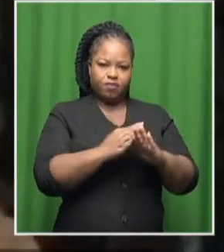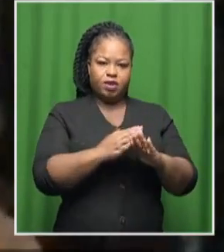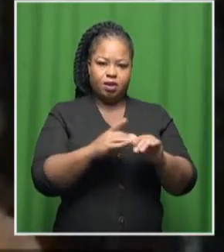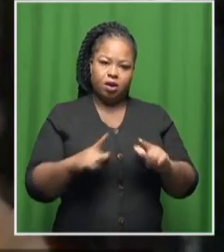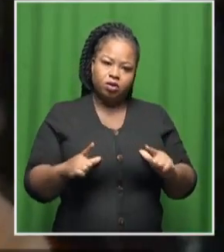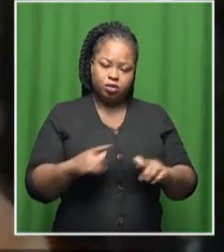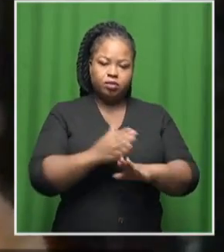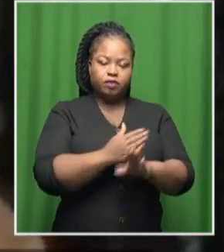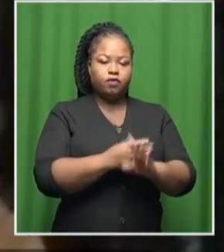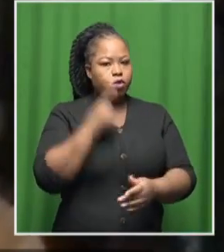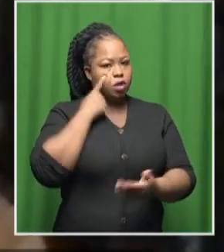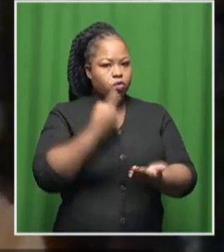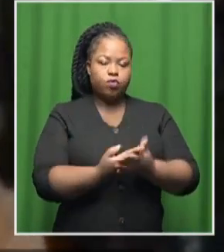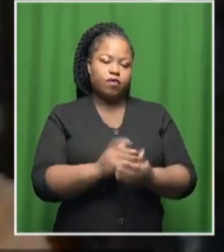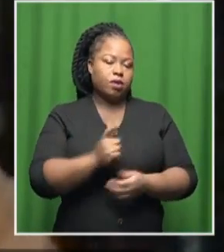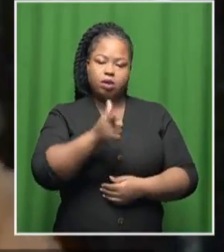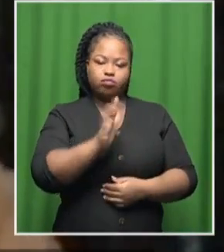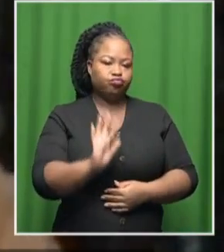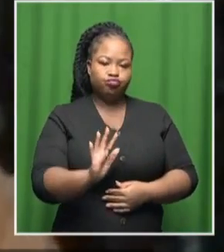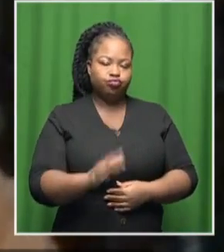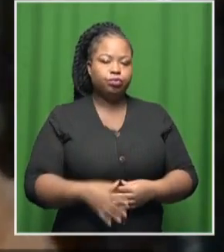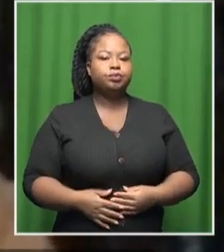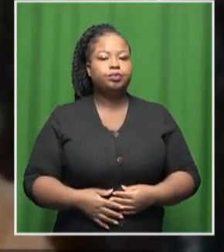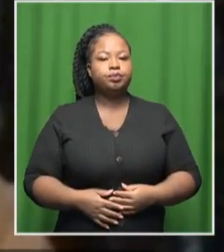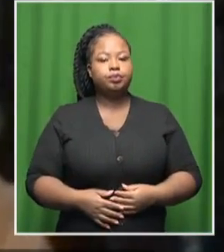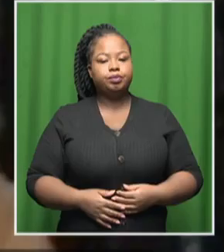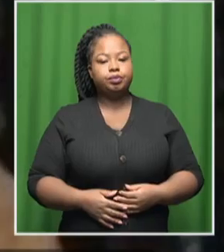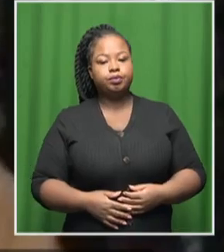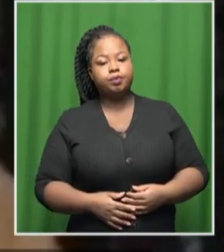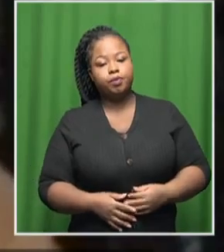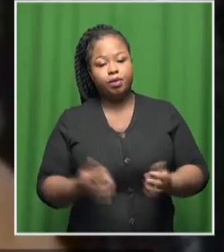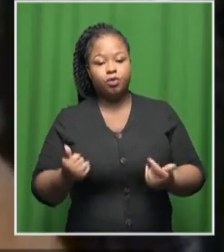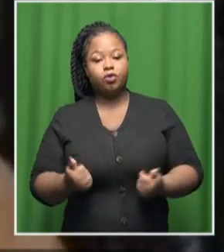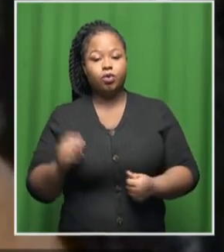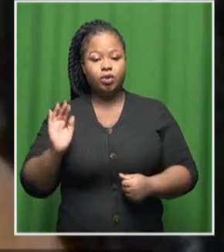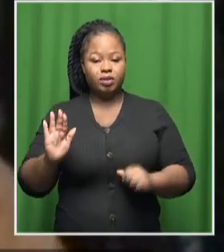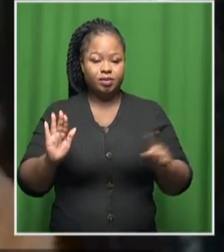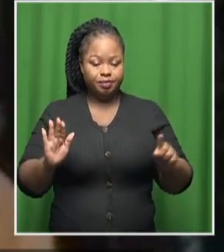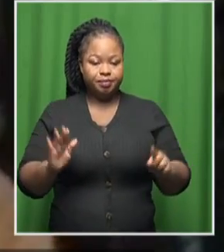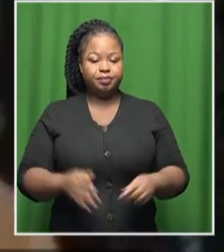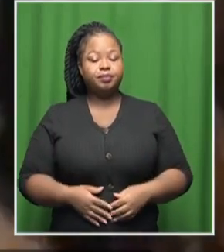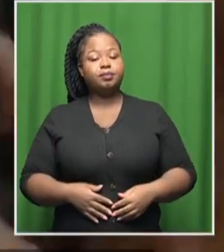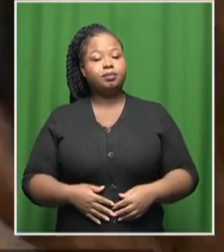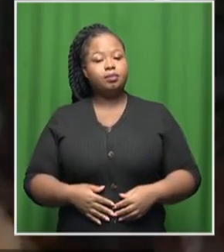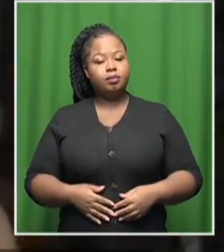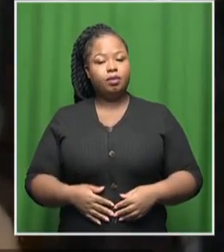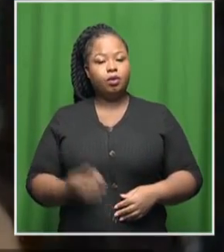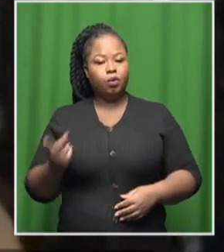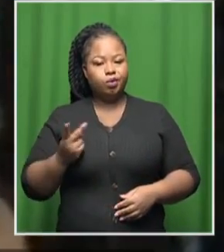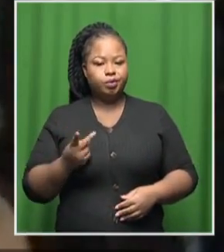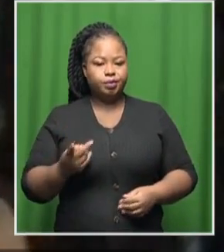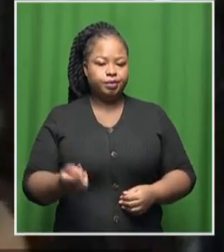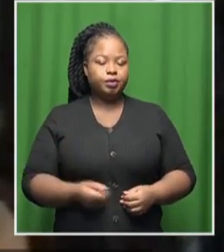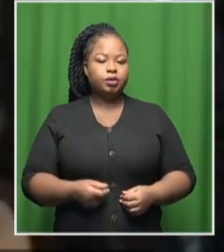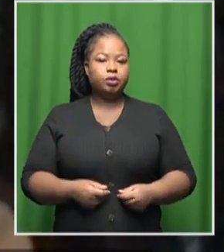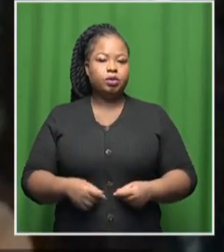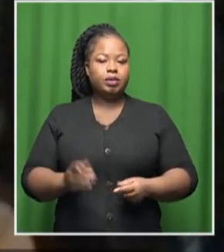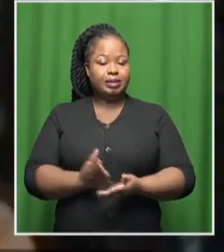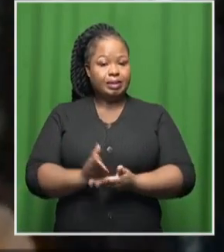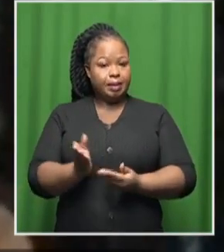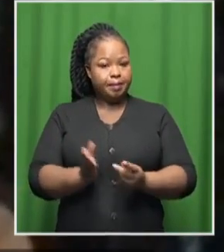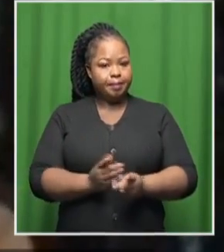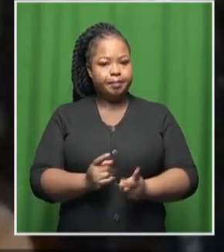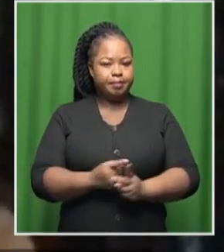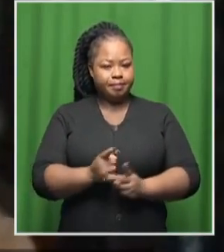than just showing proof of what happened to the child. So those big players are there. CCTV footage also is there, but